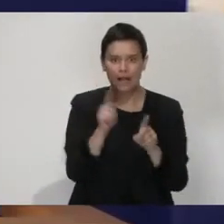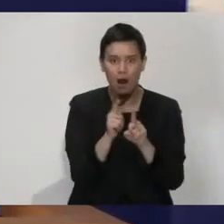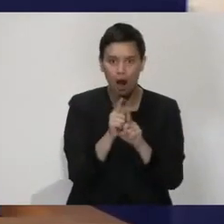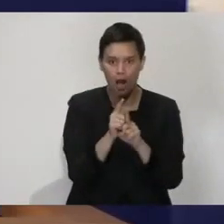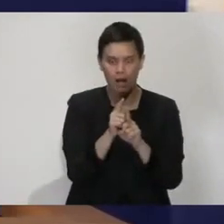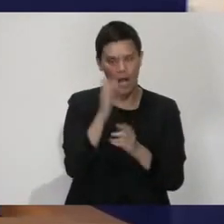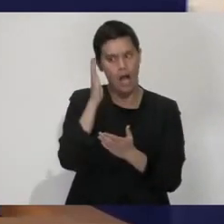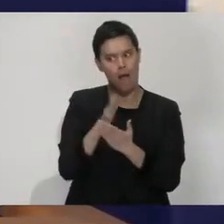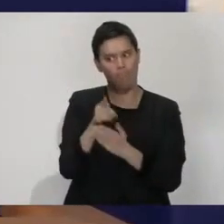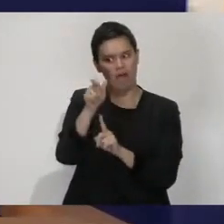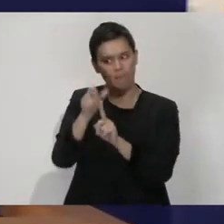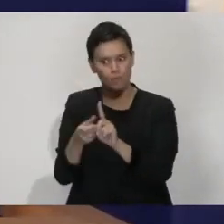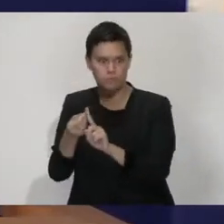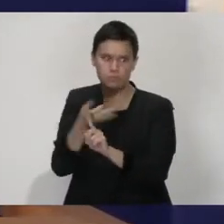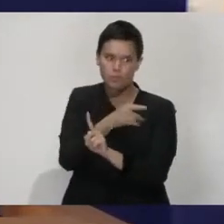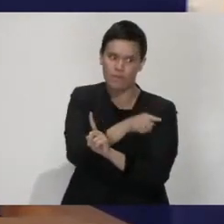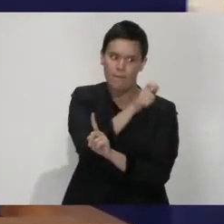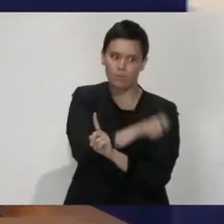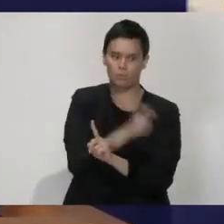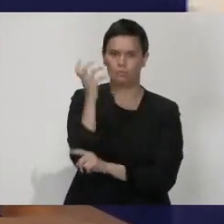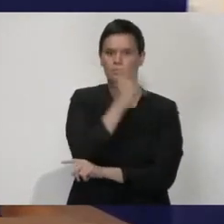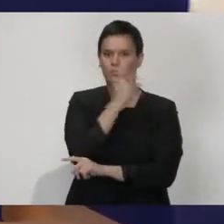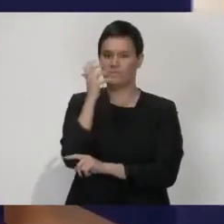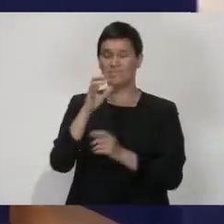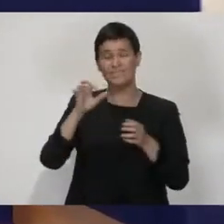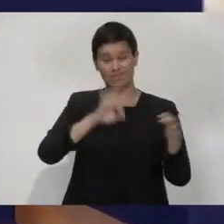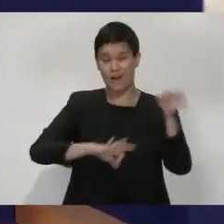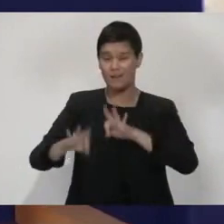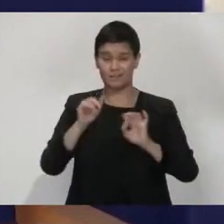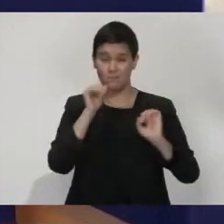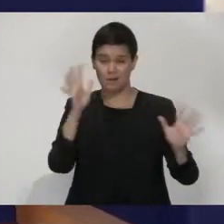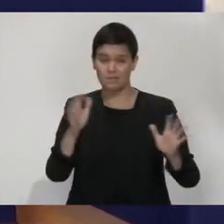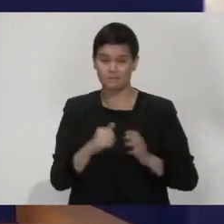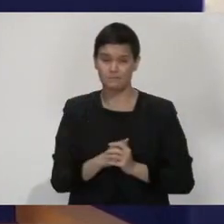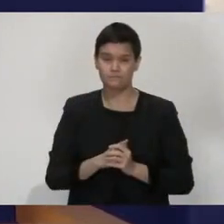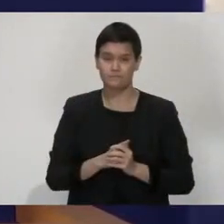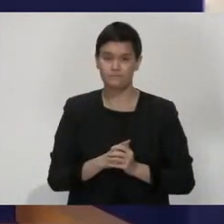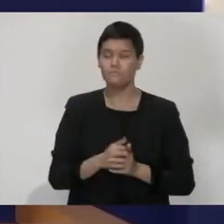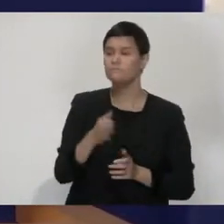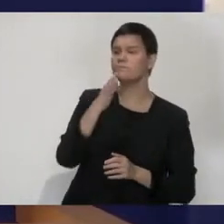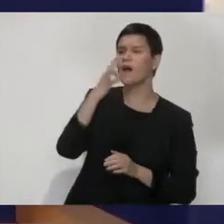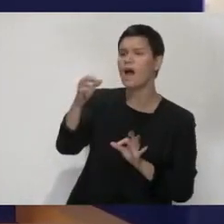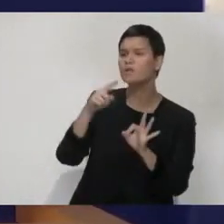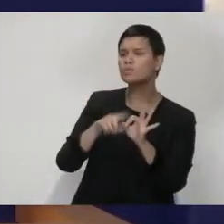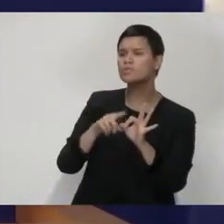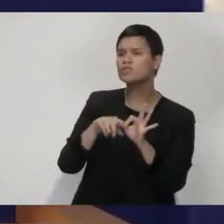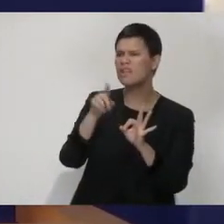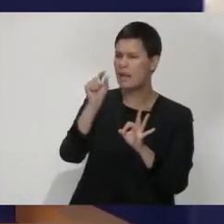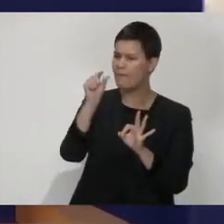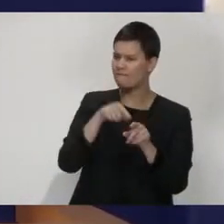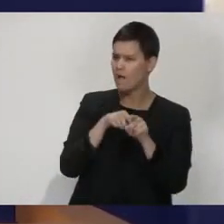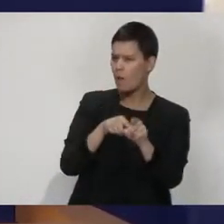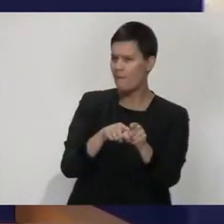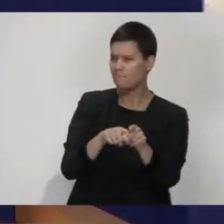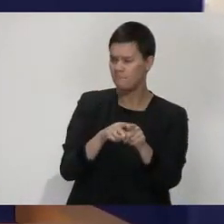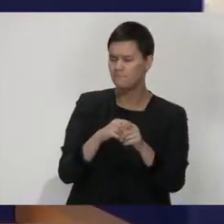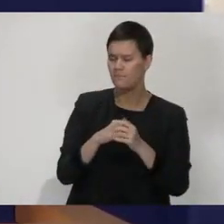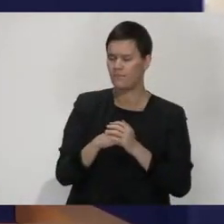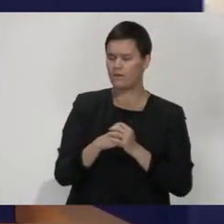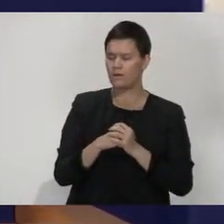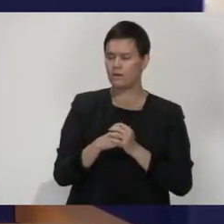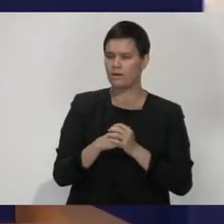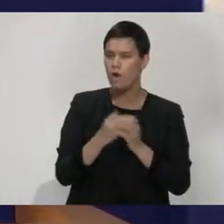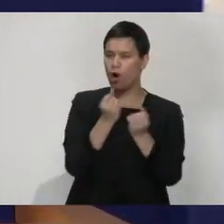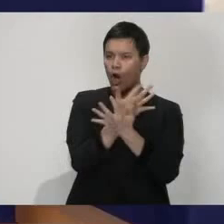linked genetic cluster. We'll go Thomas and then. Just further to Mikey's question, there are a lot of people who are